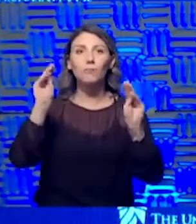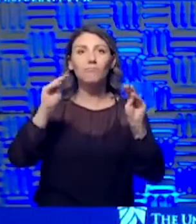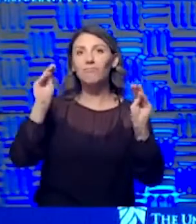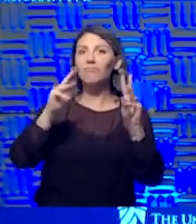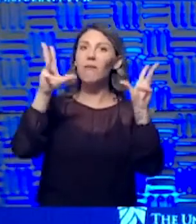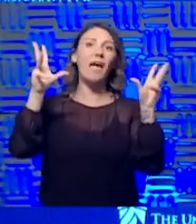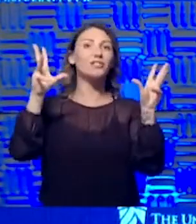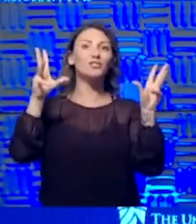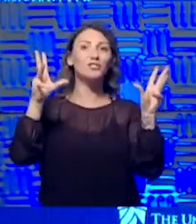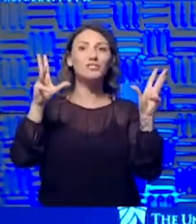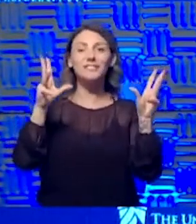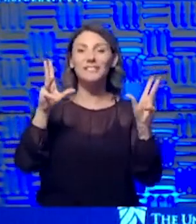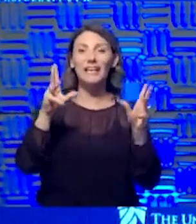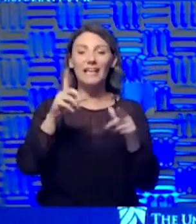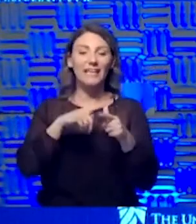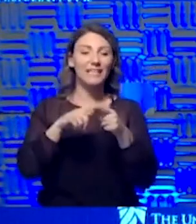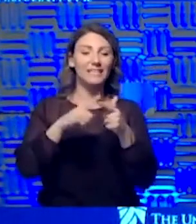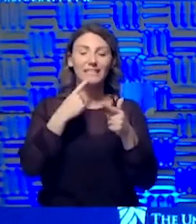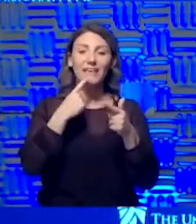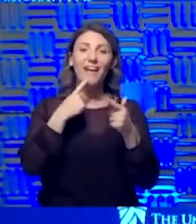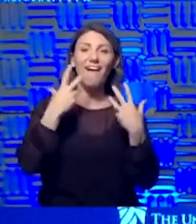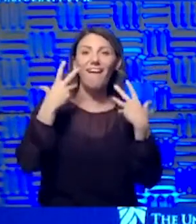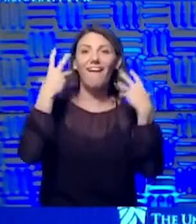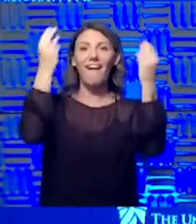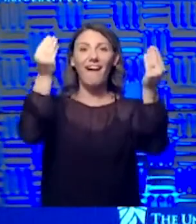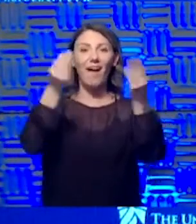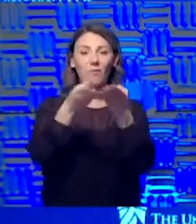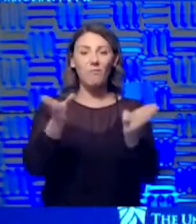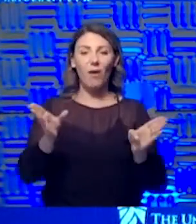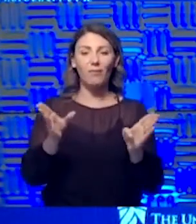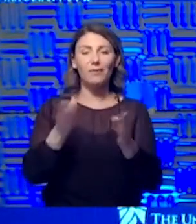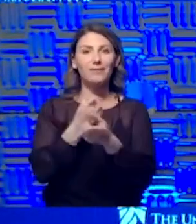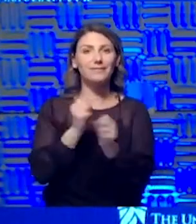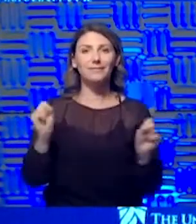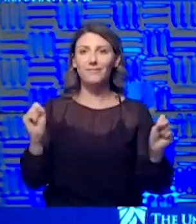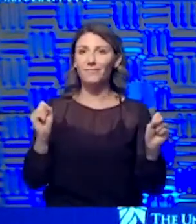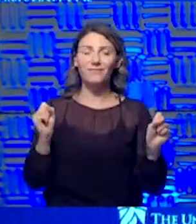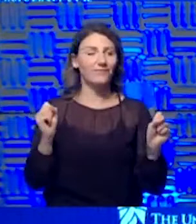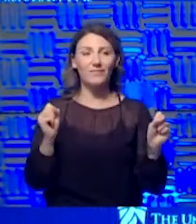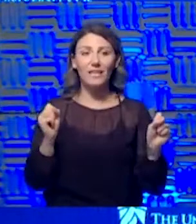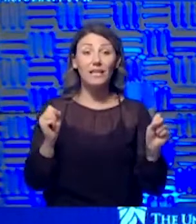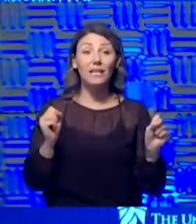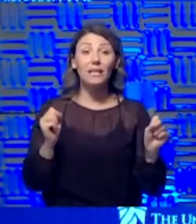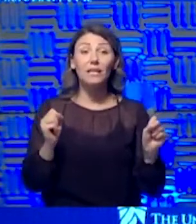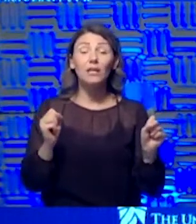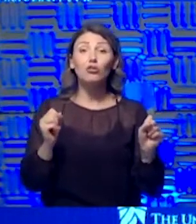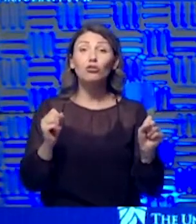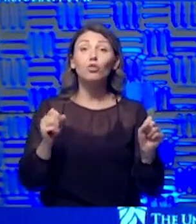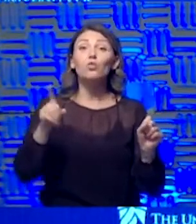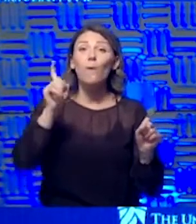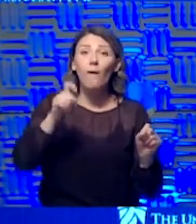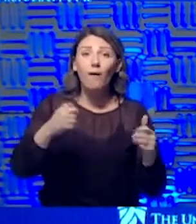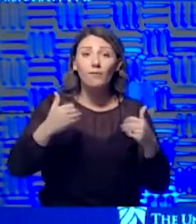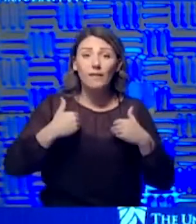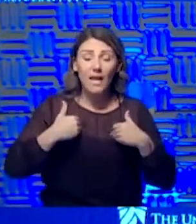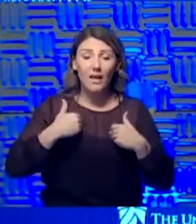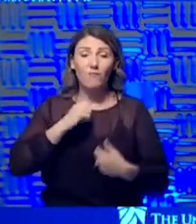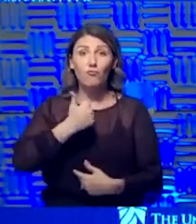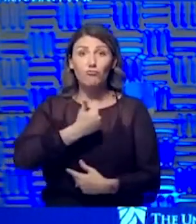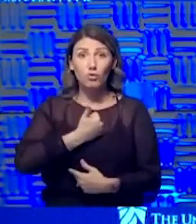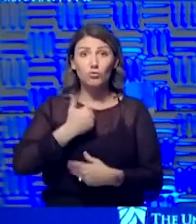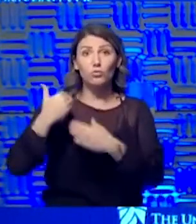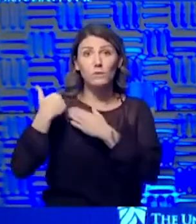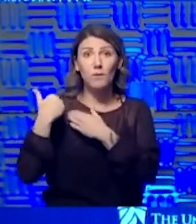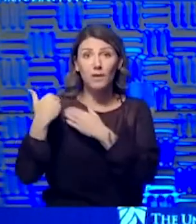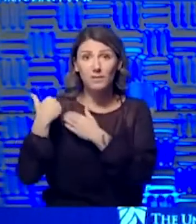it completely safe when we go back out in public. And there's nothing short of personal responsibility that's going to keep us as